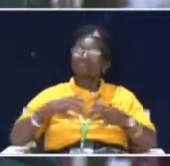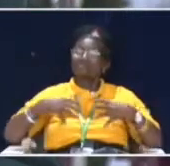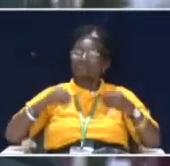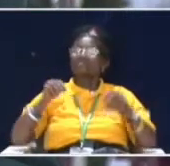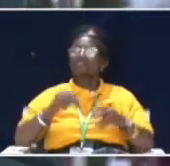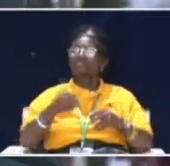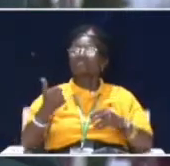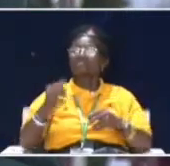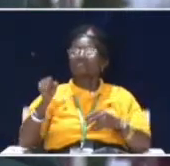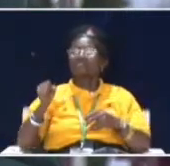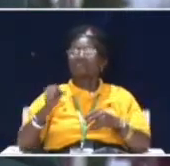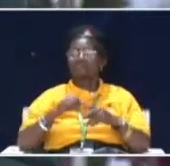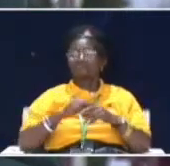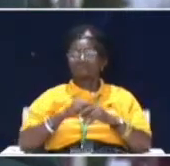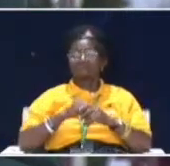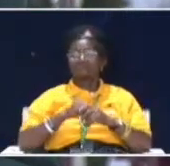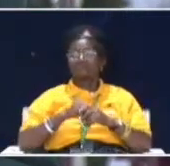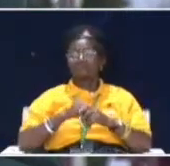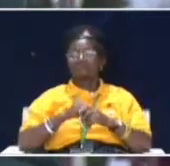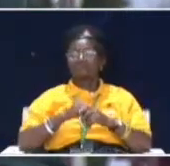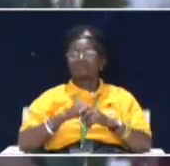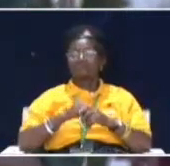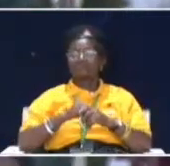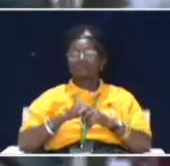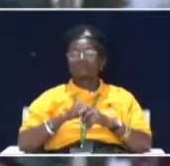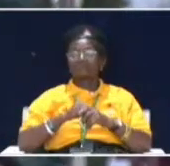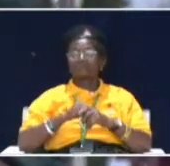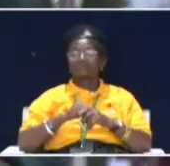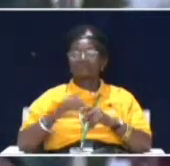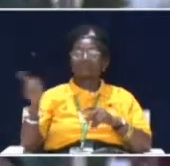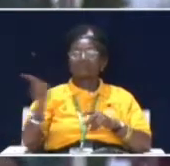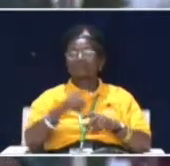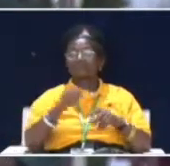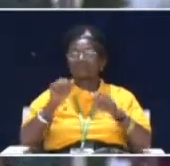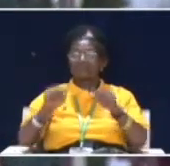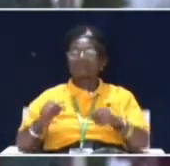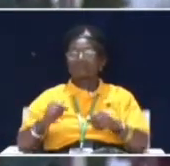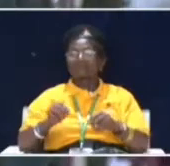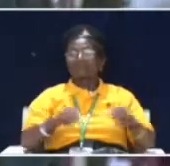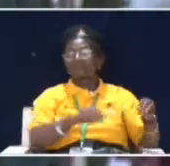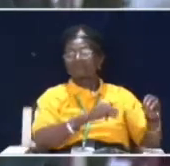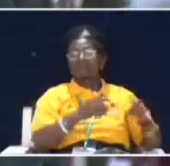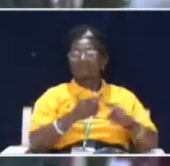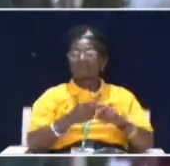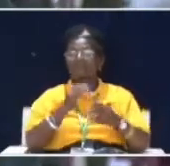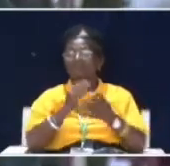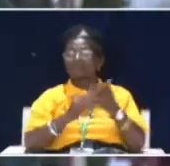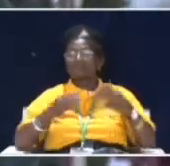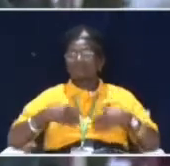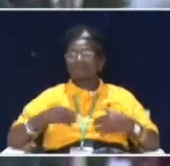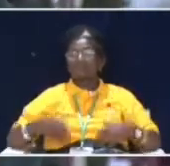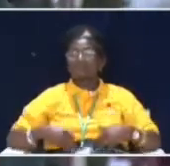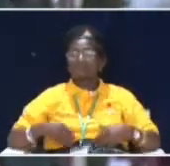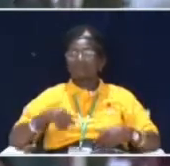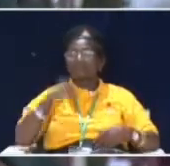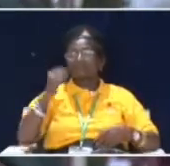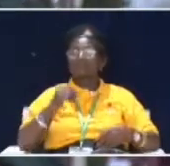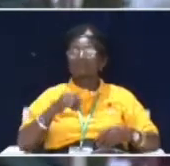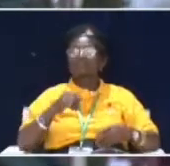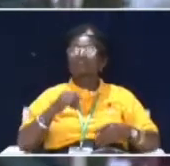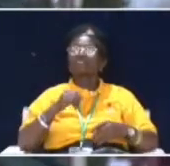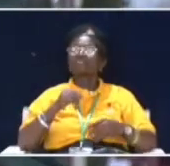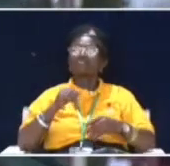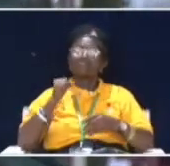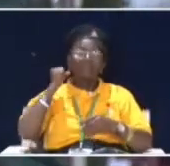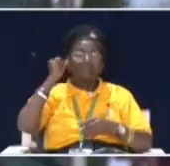ipo eni to nwo eni san. You can move from somebody who heals by touching. Ale